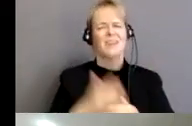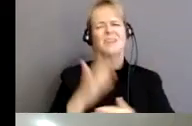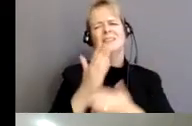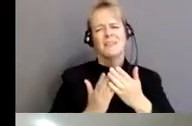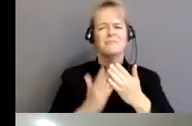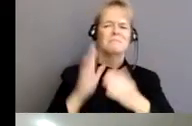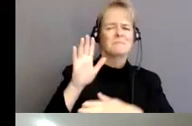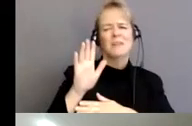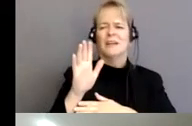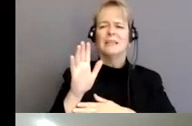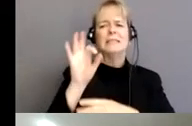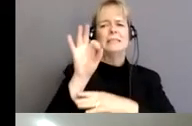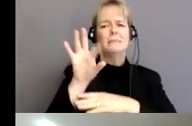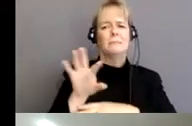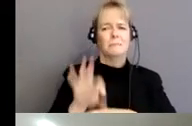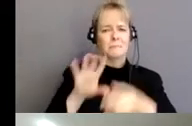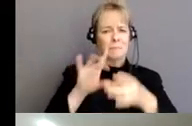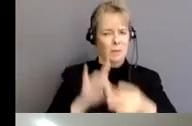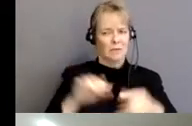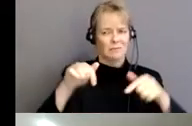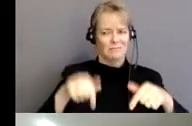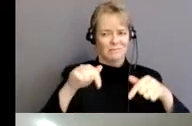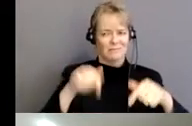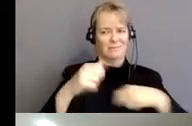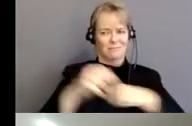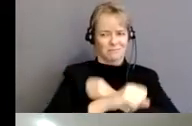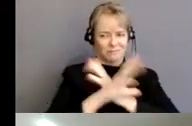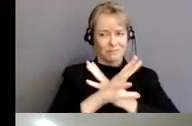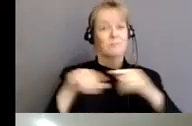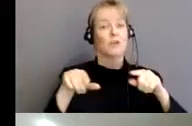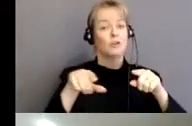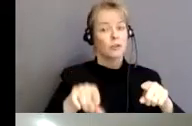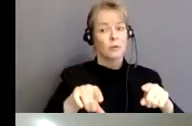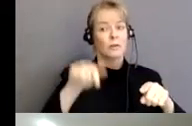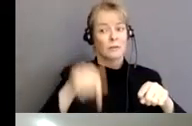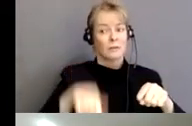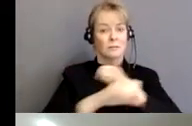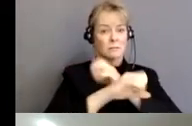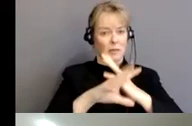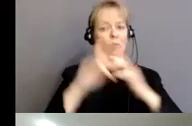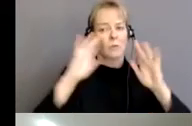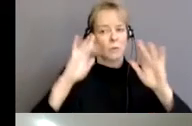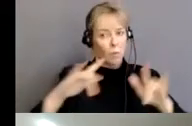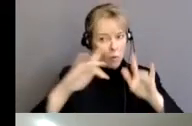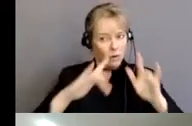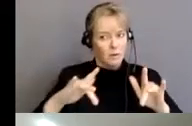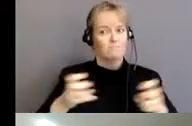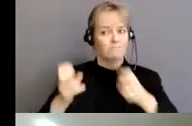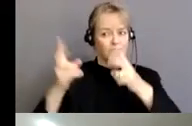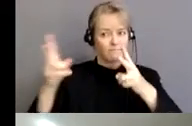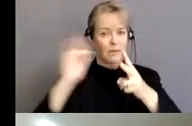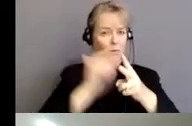before we get started. All attendees will be muted during the webinar. We are recording the webinar, and this will be posted on our